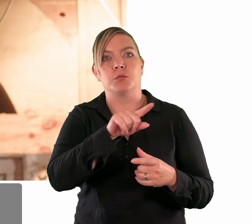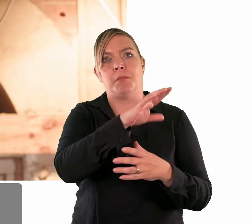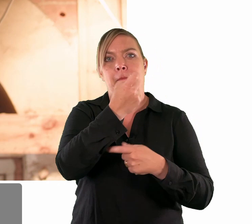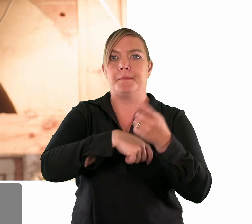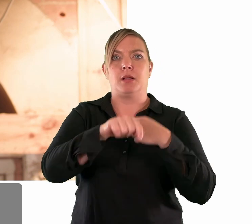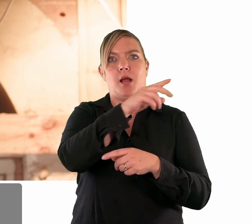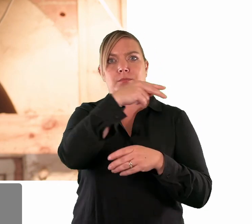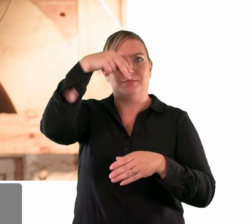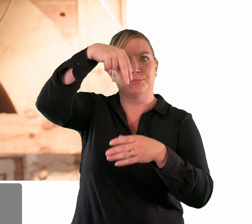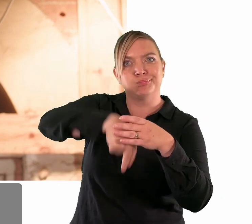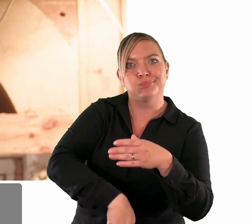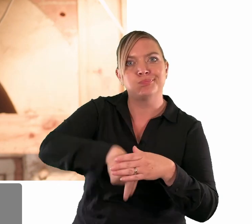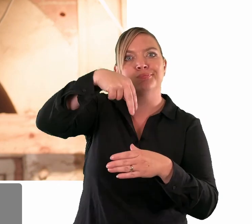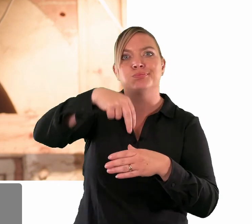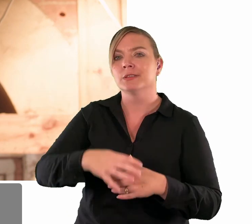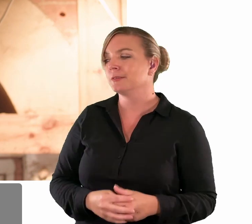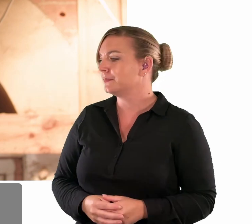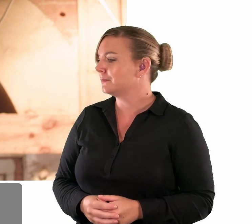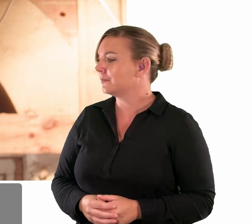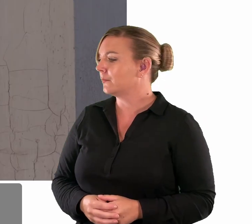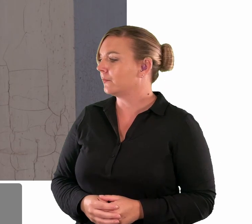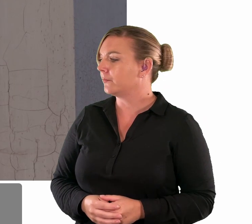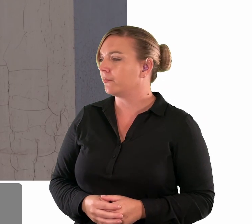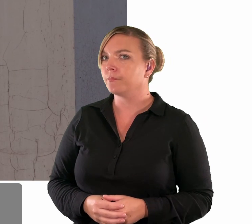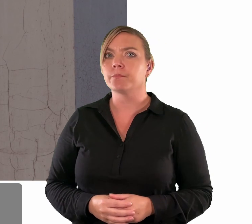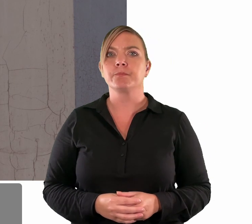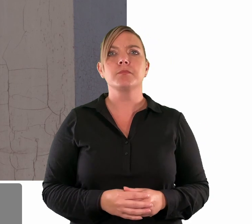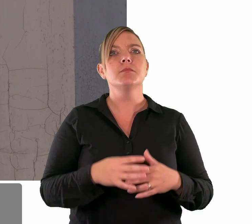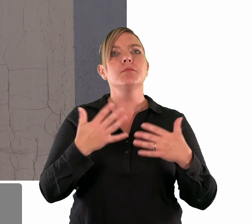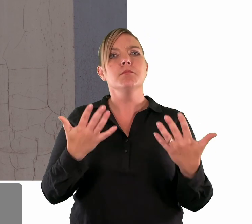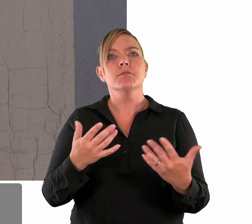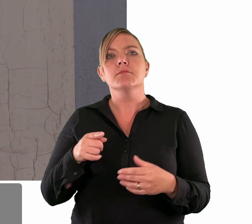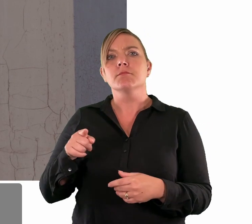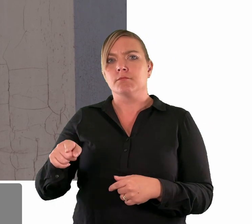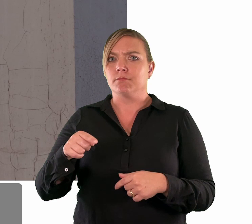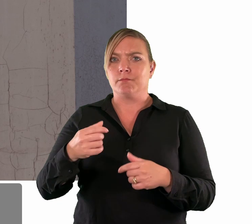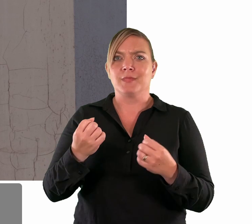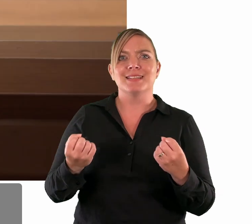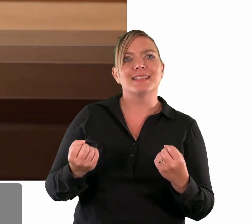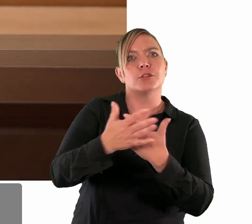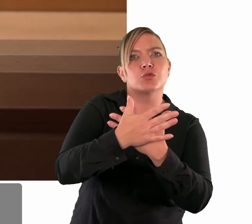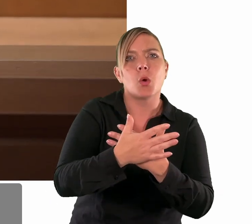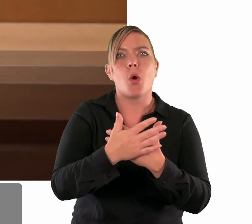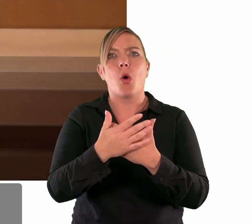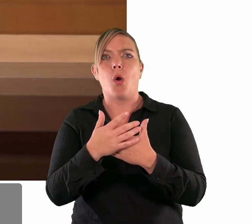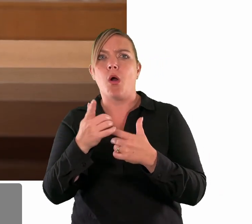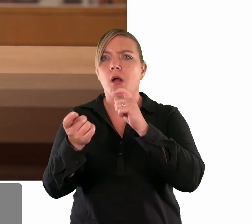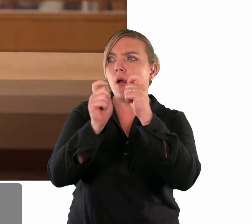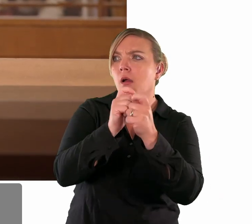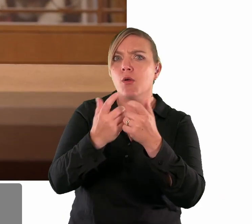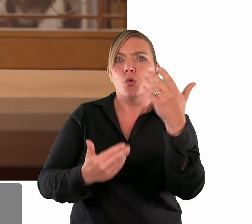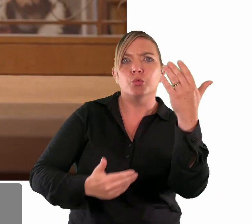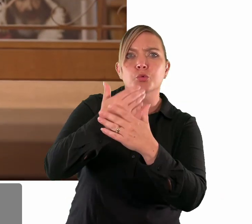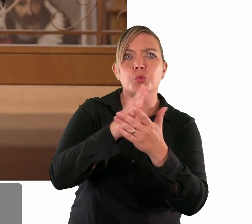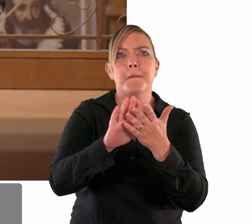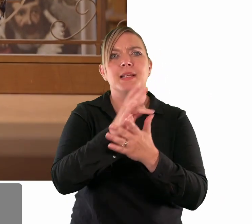yourself. Very much, they made it into a new synagogue, eliminating a lot of old features. And part of what I'm doing is trying